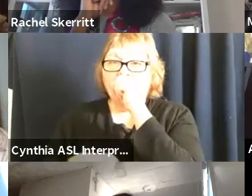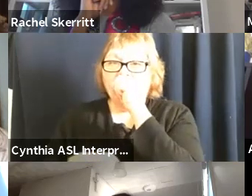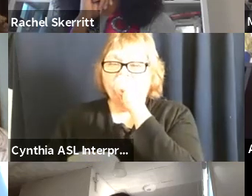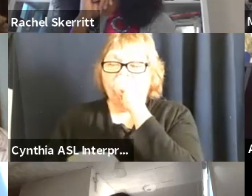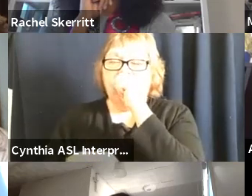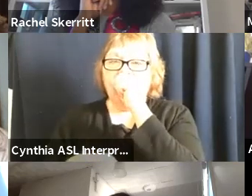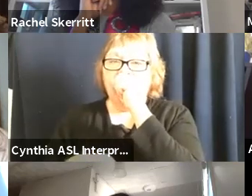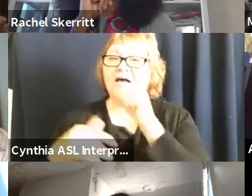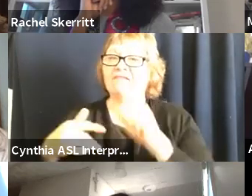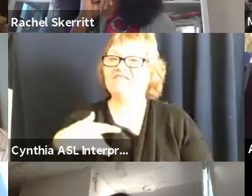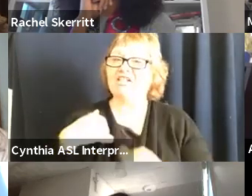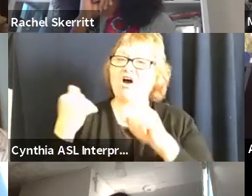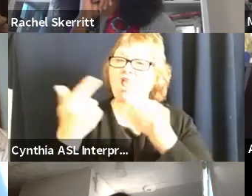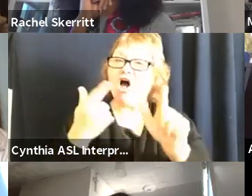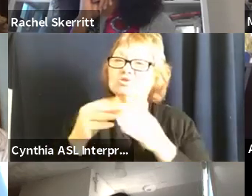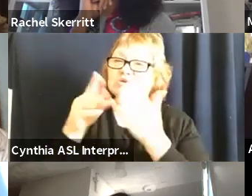school.